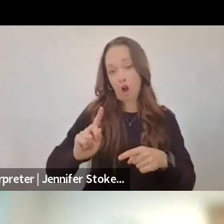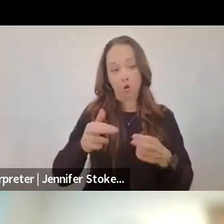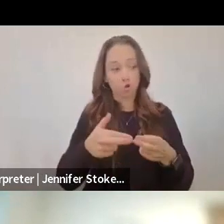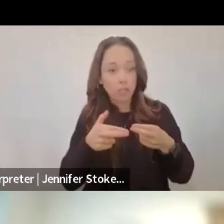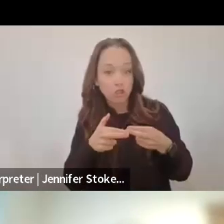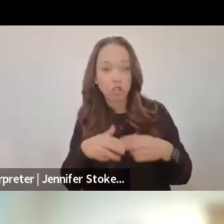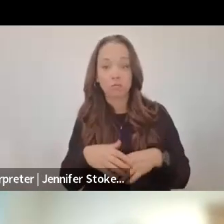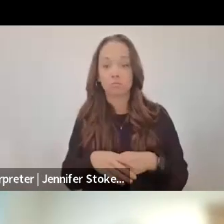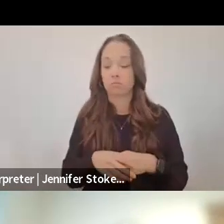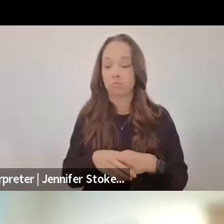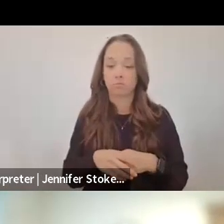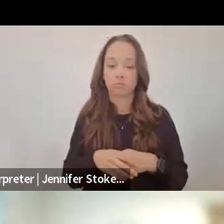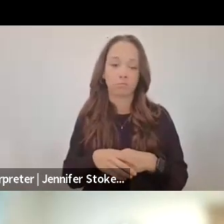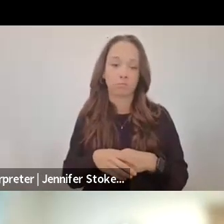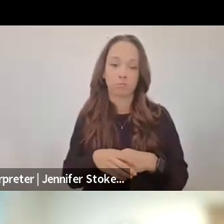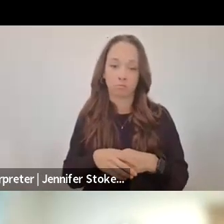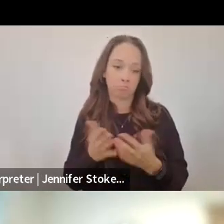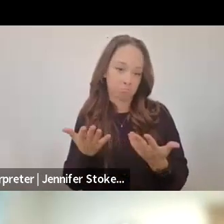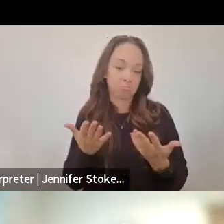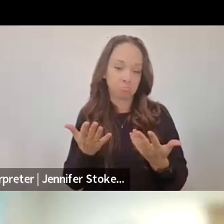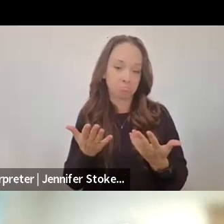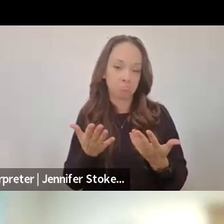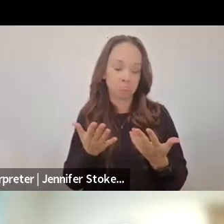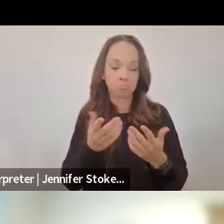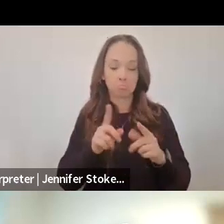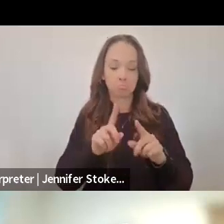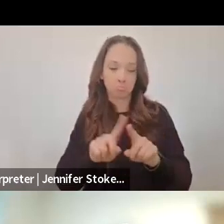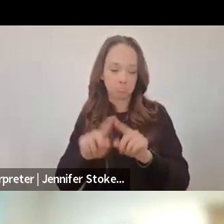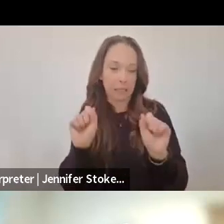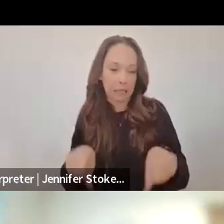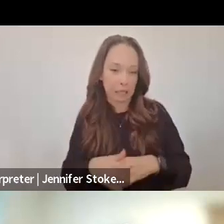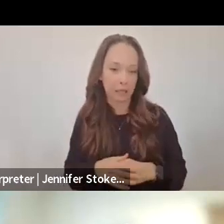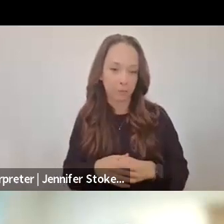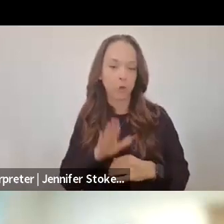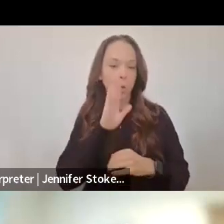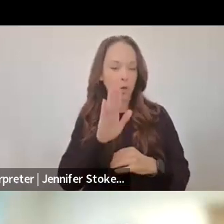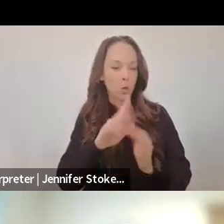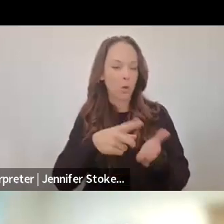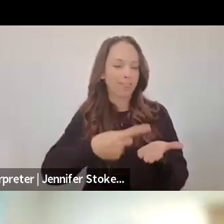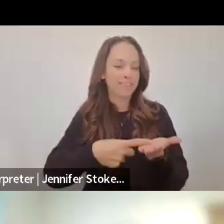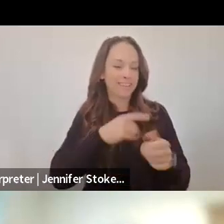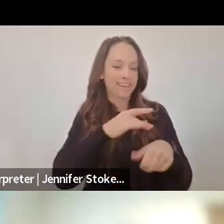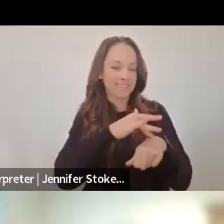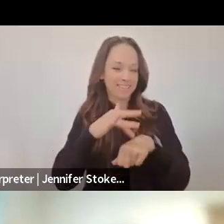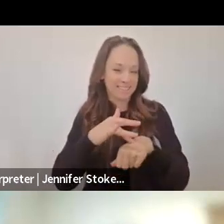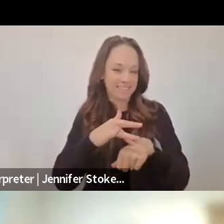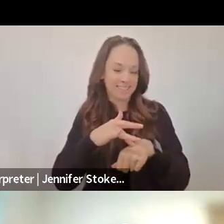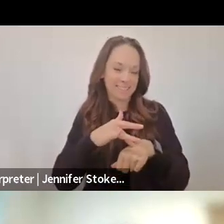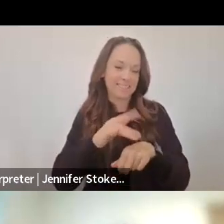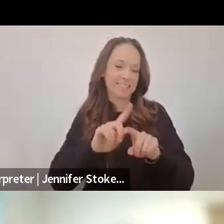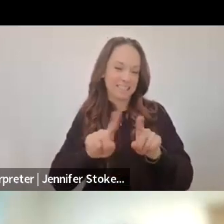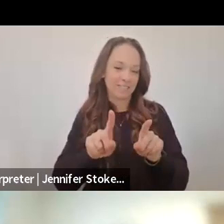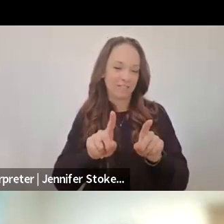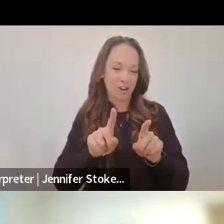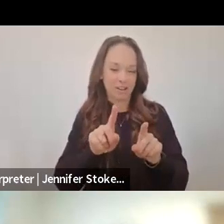regionally, and all of those things. And we'll get into all of those different bits in a moment. But